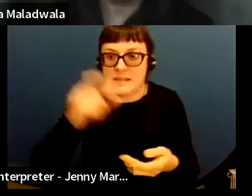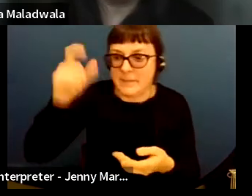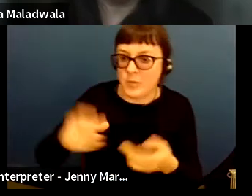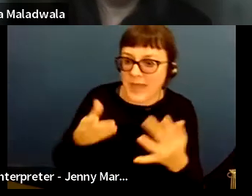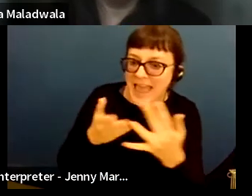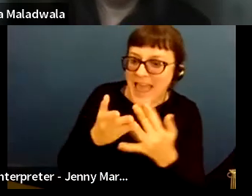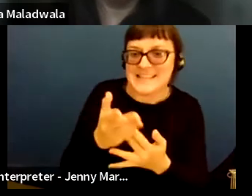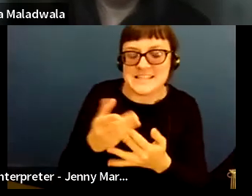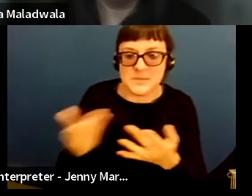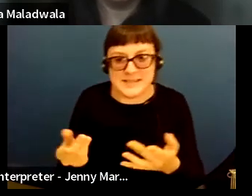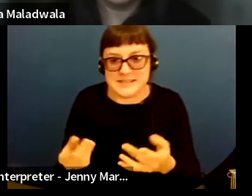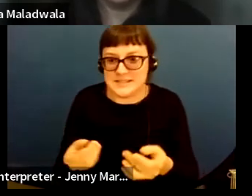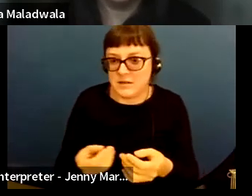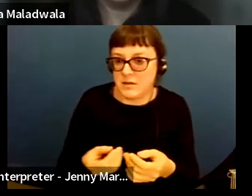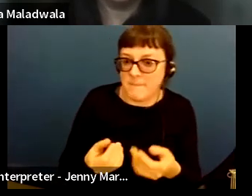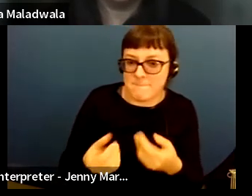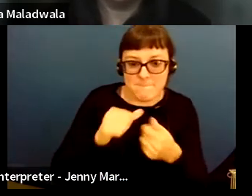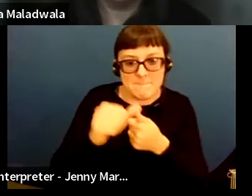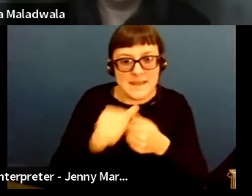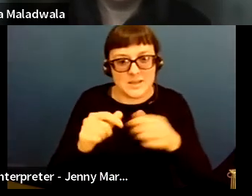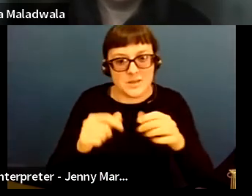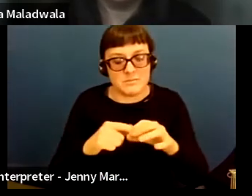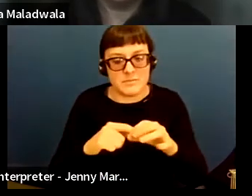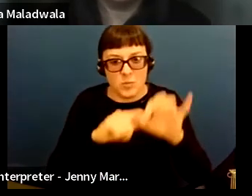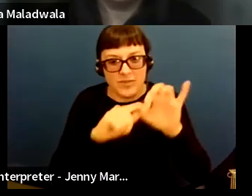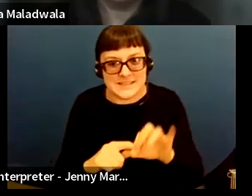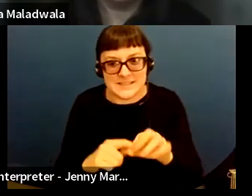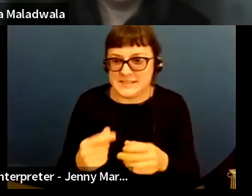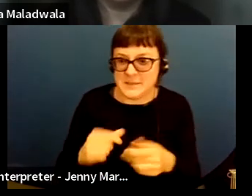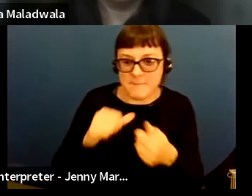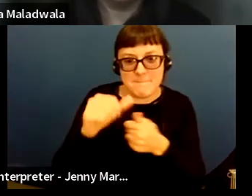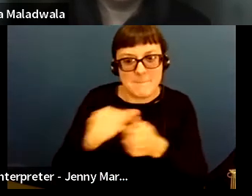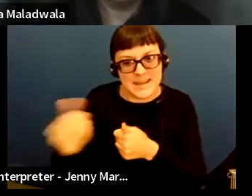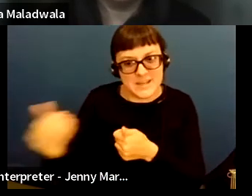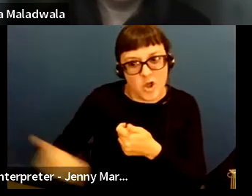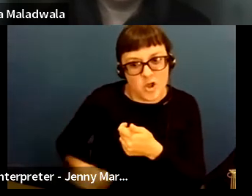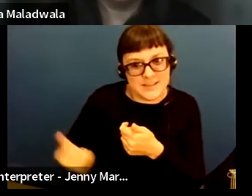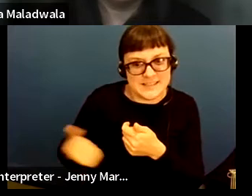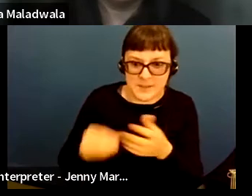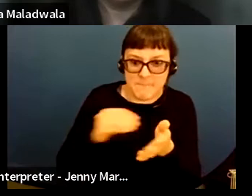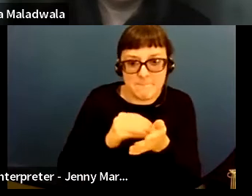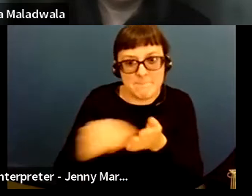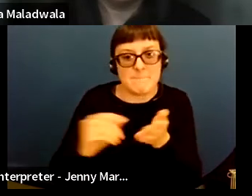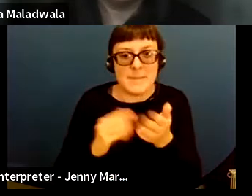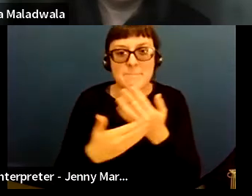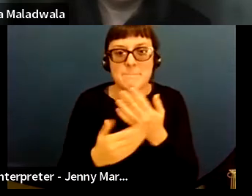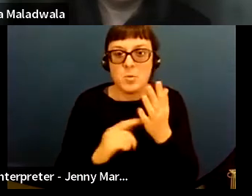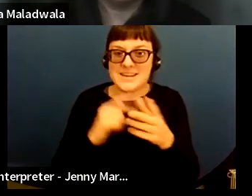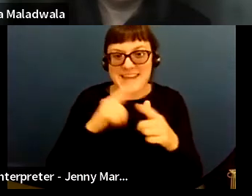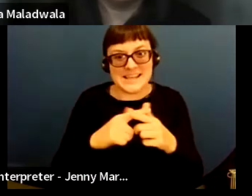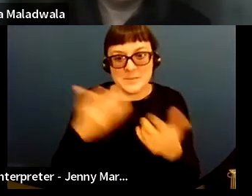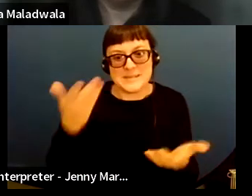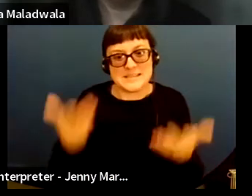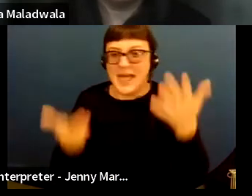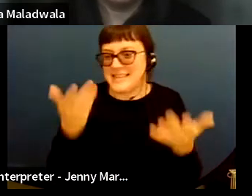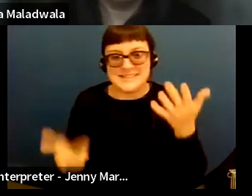the increase in taxation and the like, the contribution they make to society throughout the rest of their lives. So investment in assistive technology is investment, it is not a